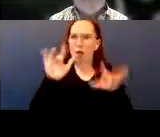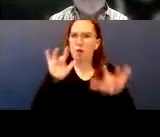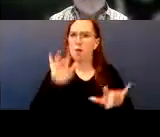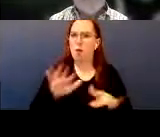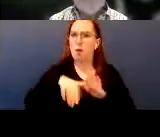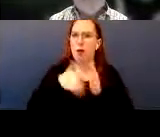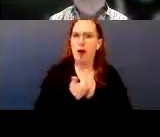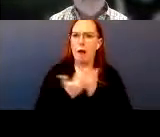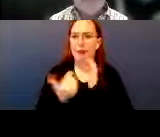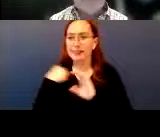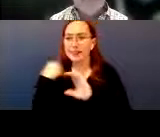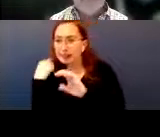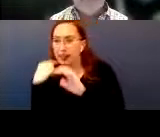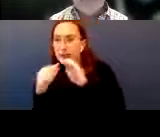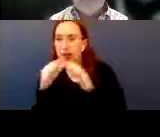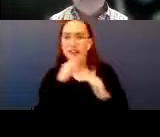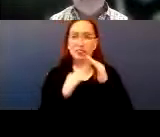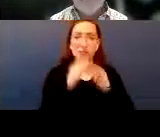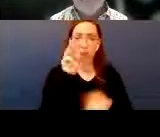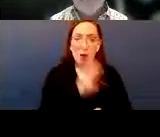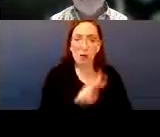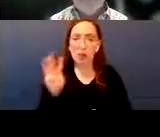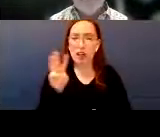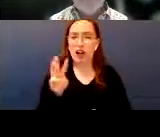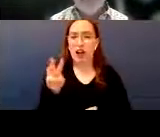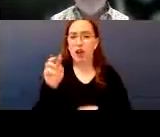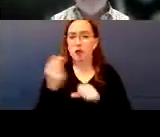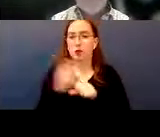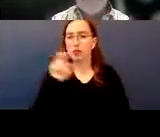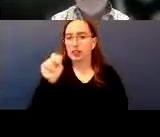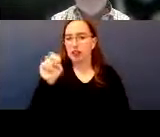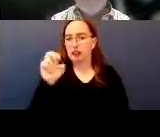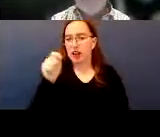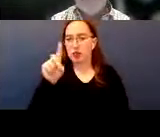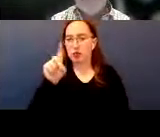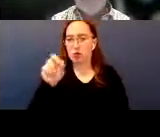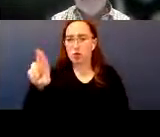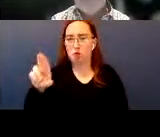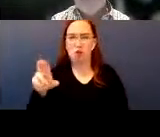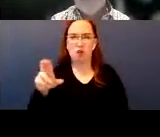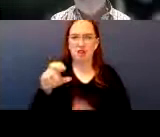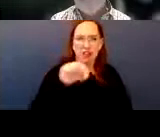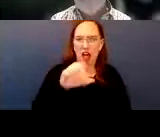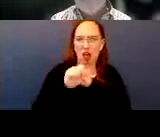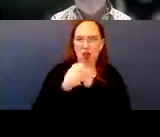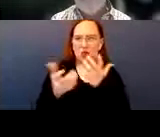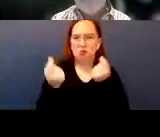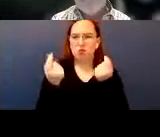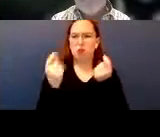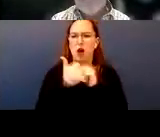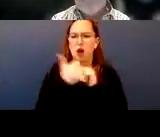city website, newsletter, next door, flyers, pop-up events,